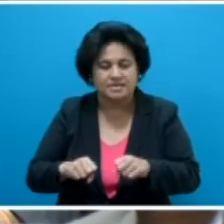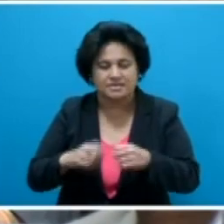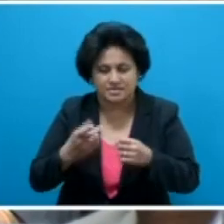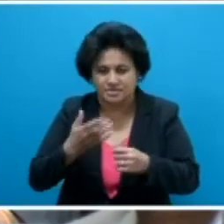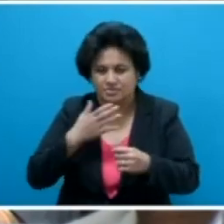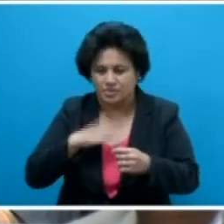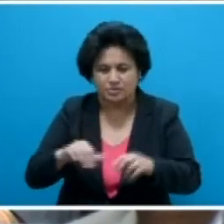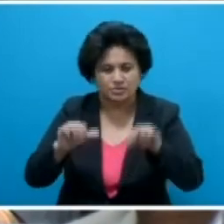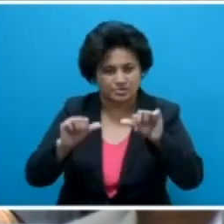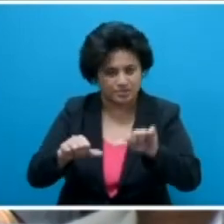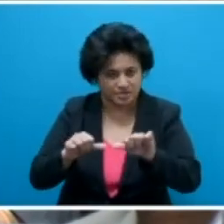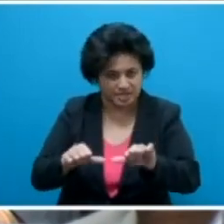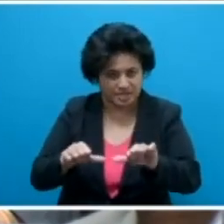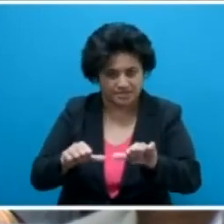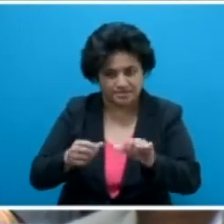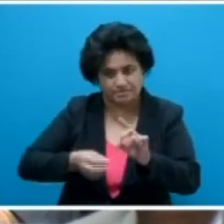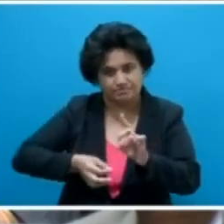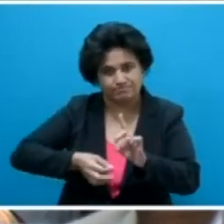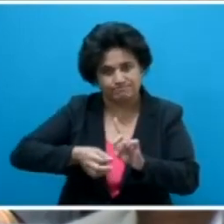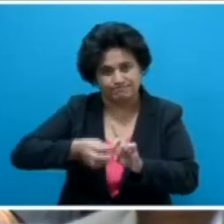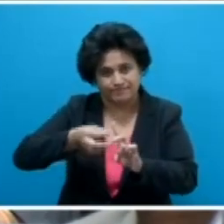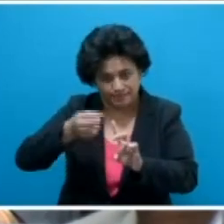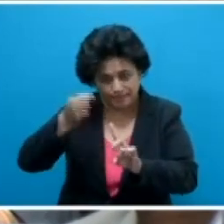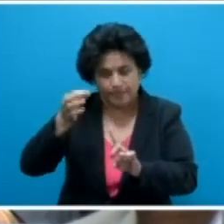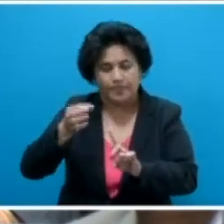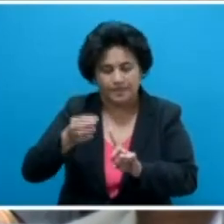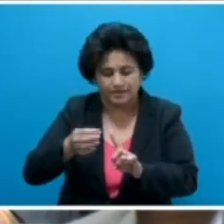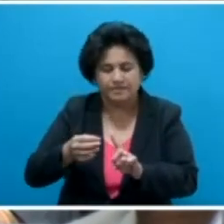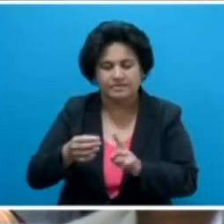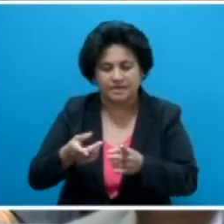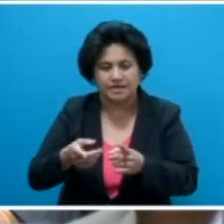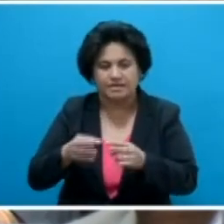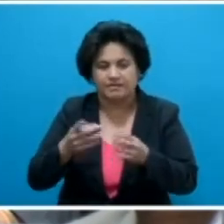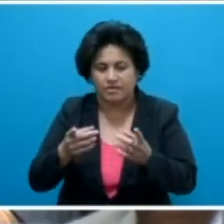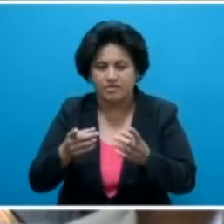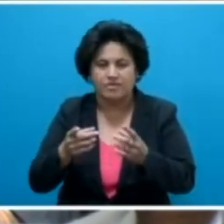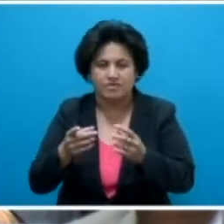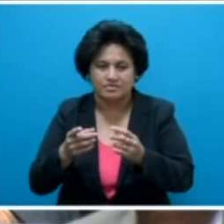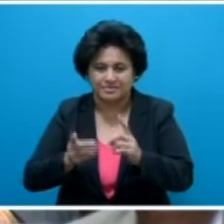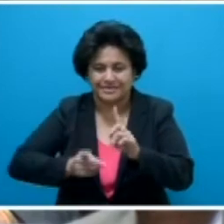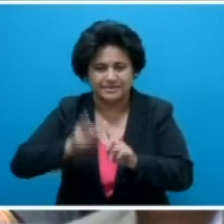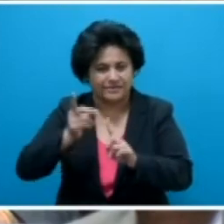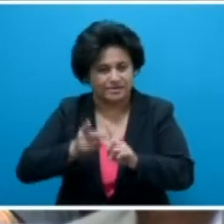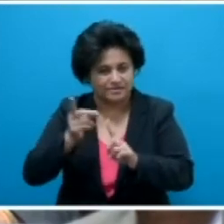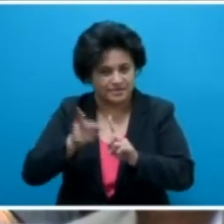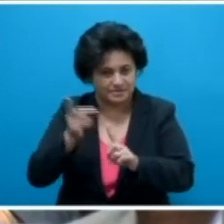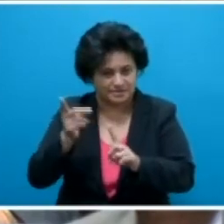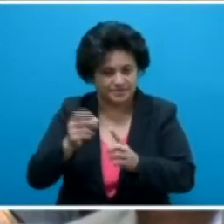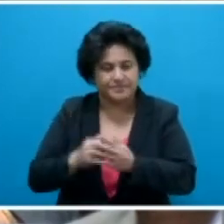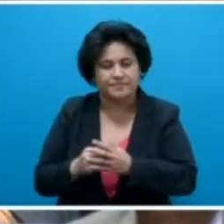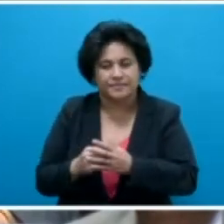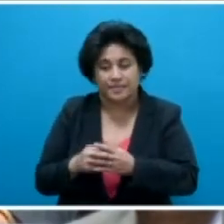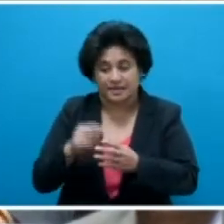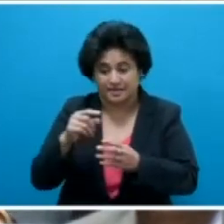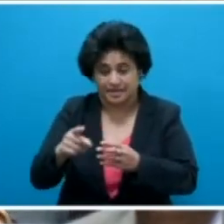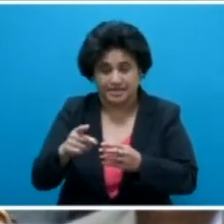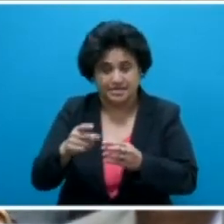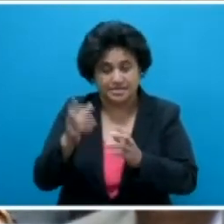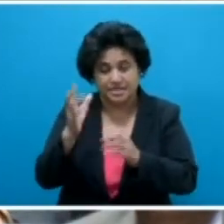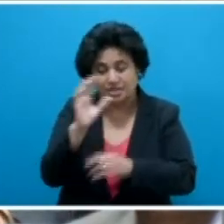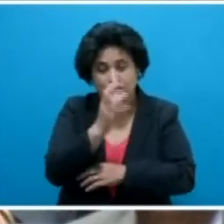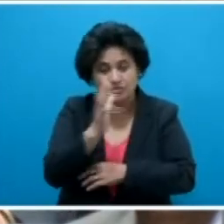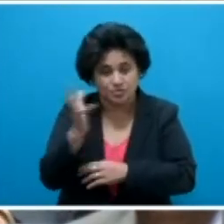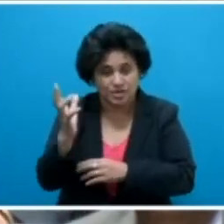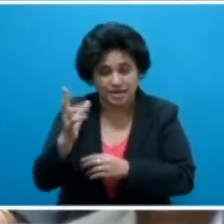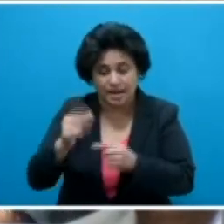the opportunities for improved socio-economic development. Honorable Speaker Say, this tree planting initiative is also